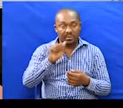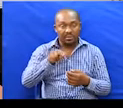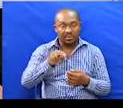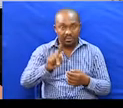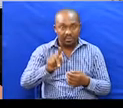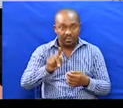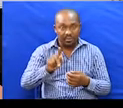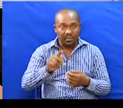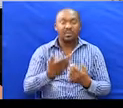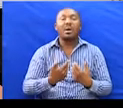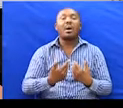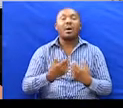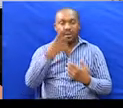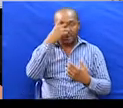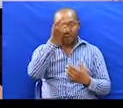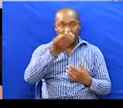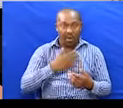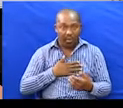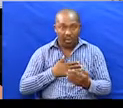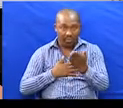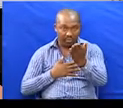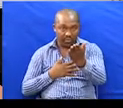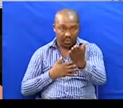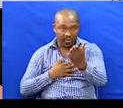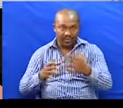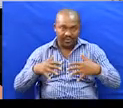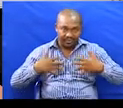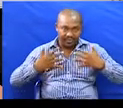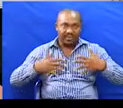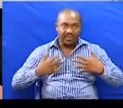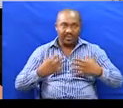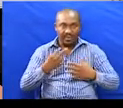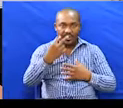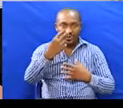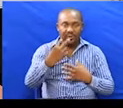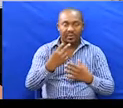it's my hope that you have enjoyed the lesson.